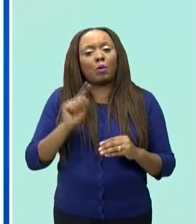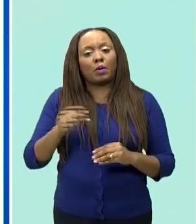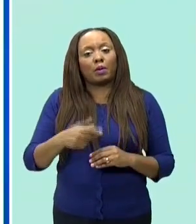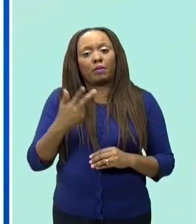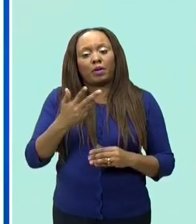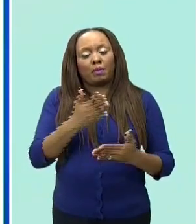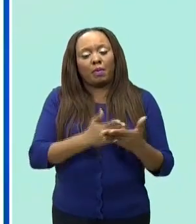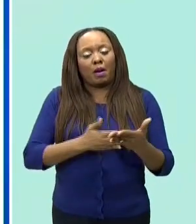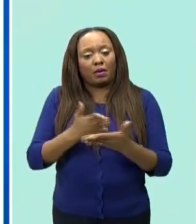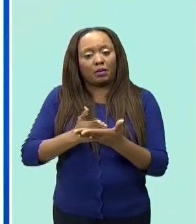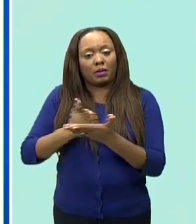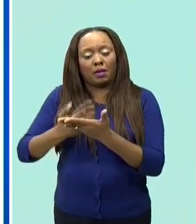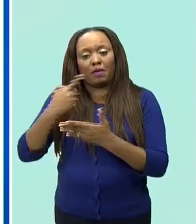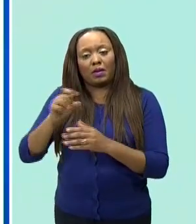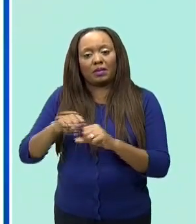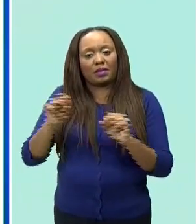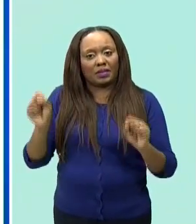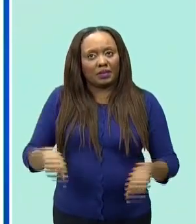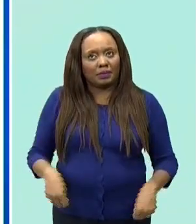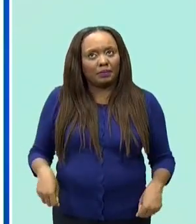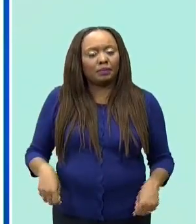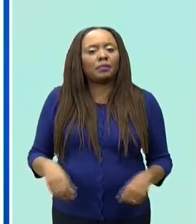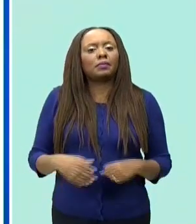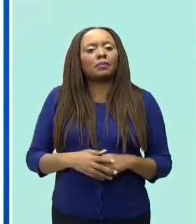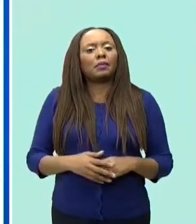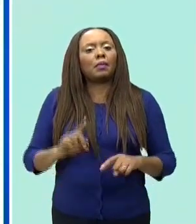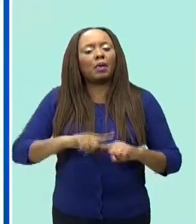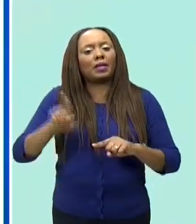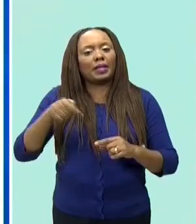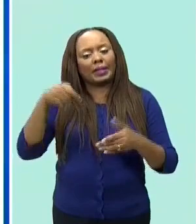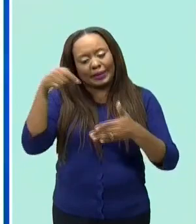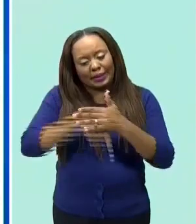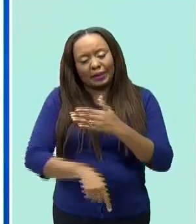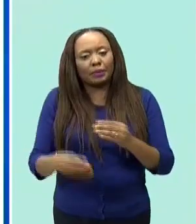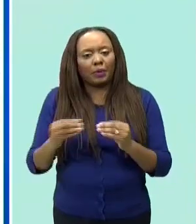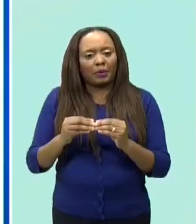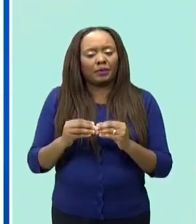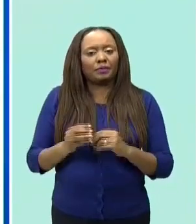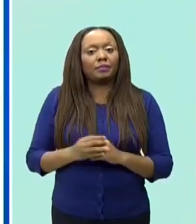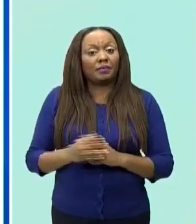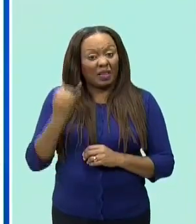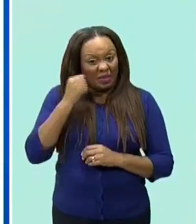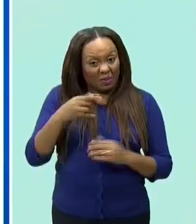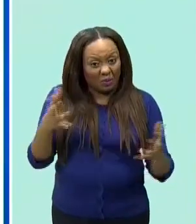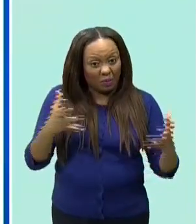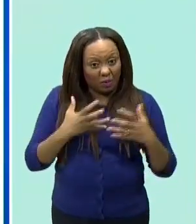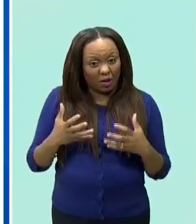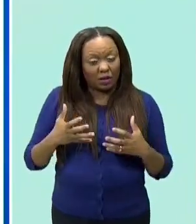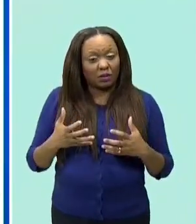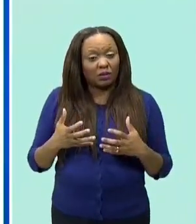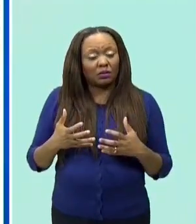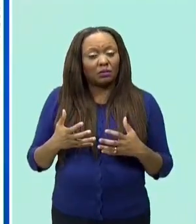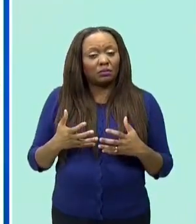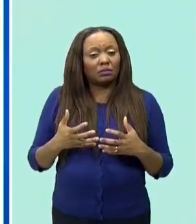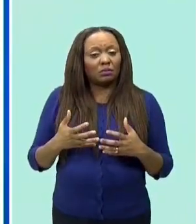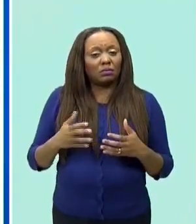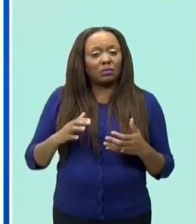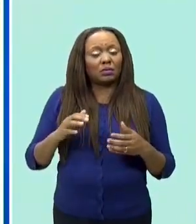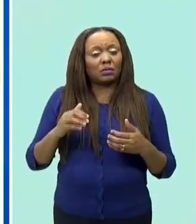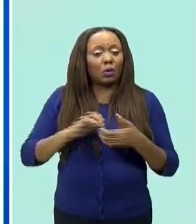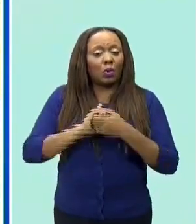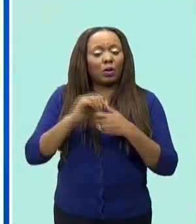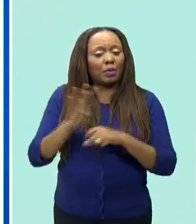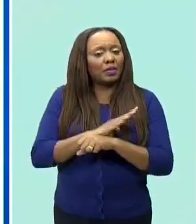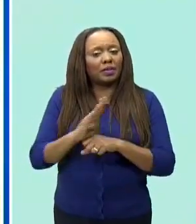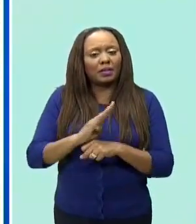but business facilitation. Meanwhile, Barbadians interested in becoming entrepreneurs are being encouraged not to be deterred, despite